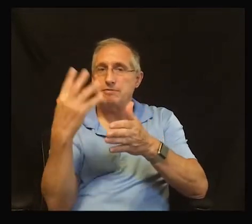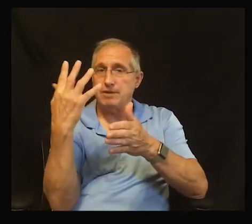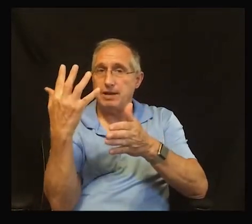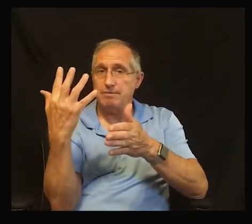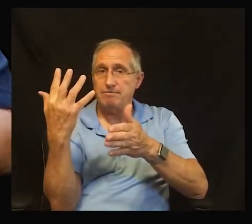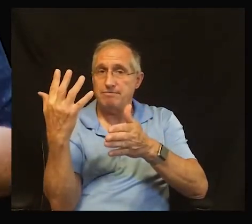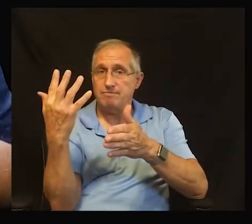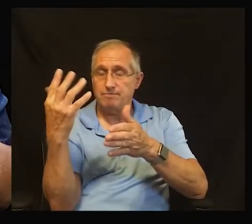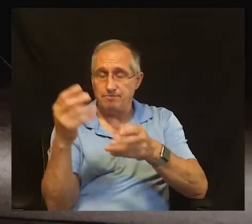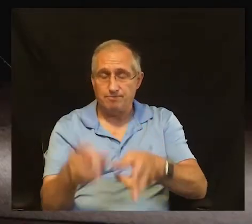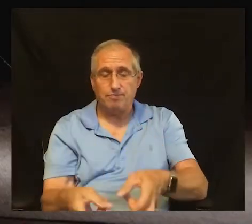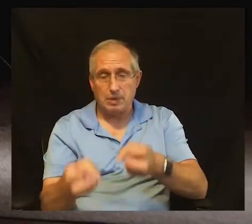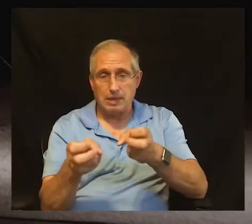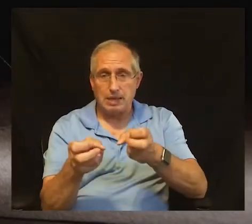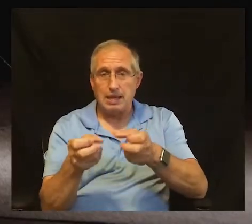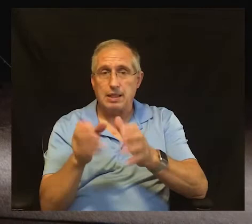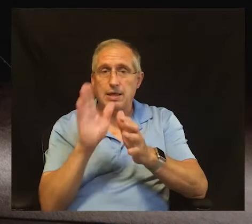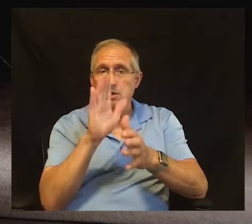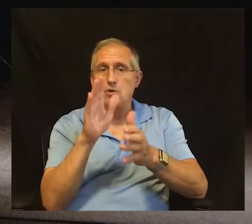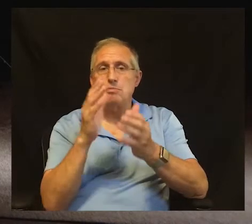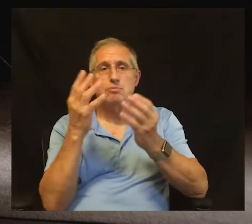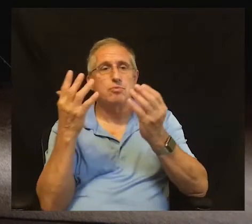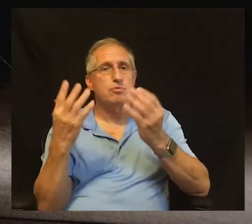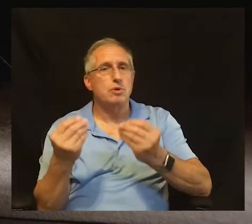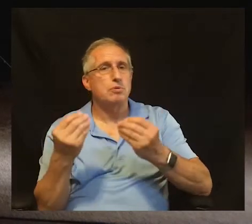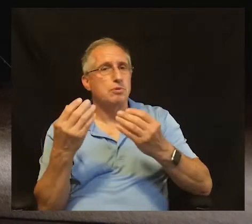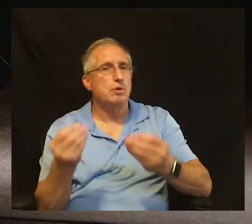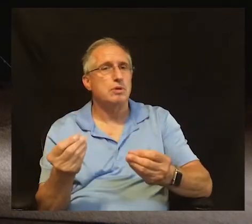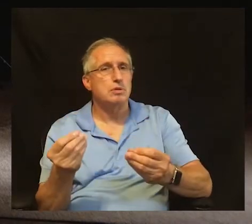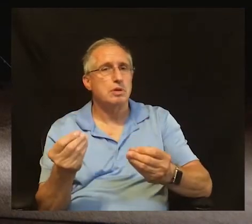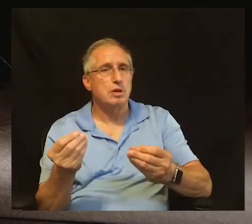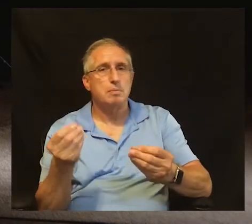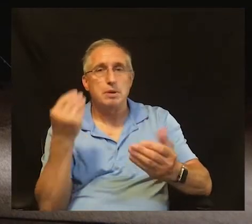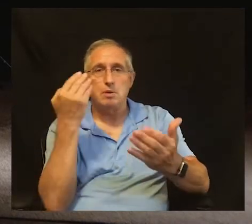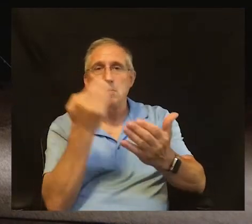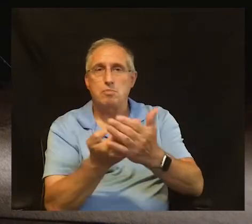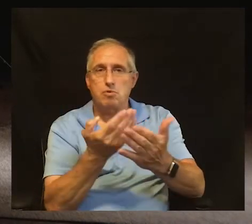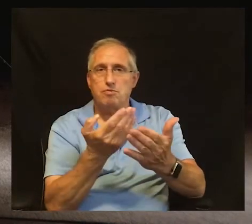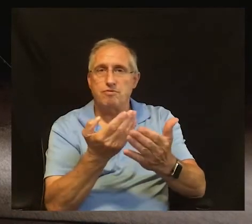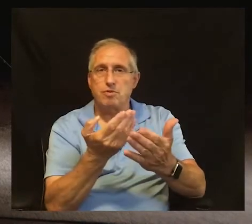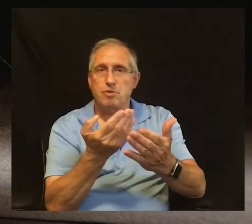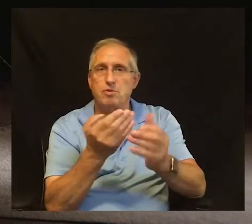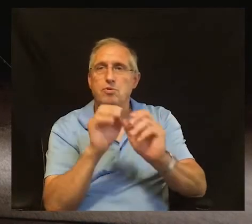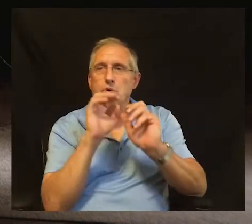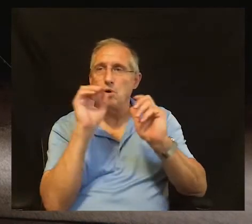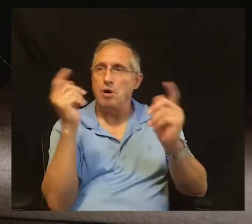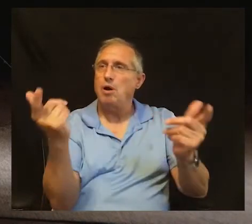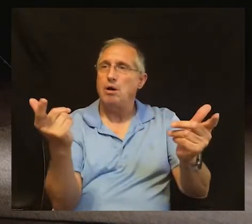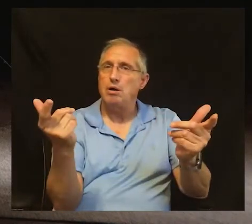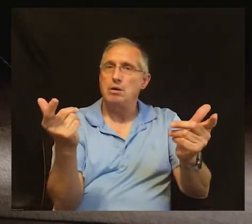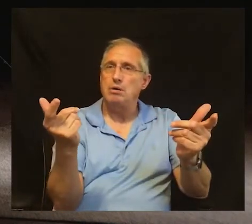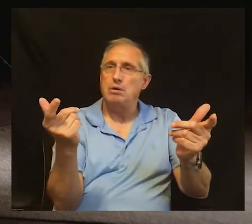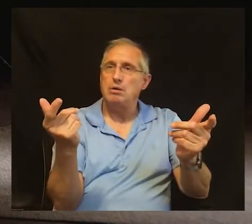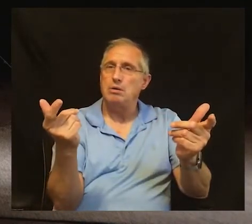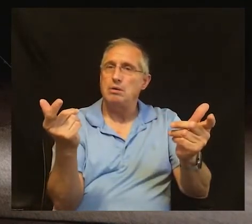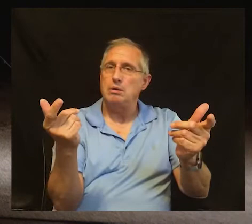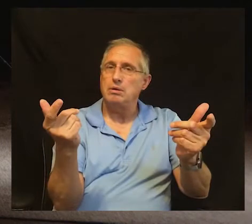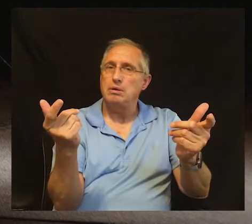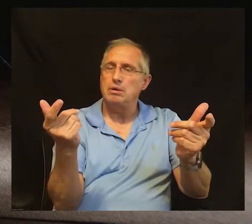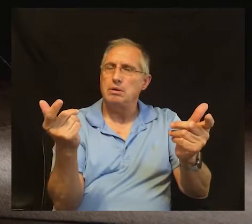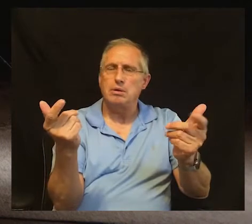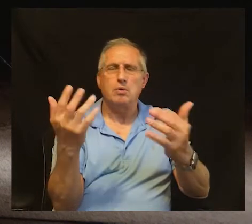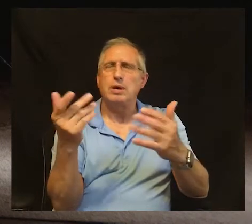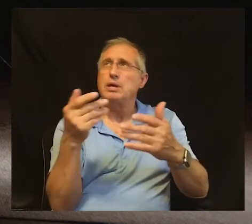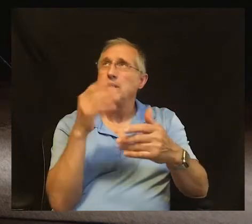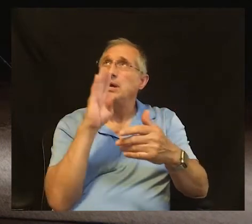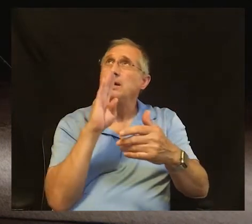in verse 5, and this is what he says. He says, let your gentleness be evident to all. To which you're